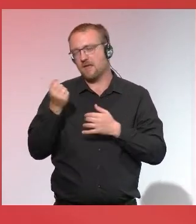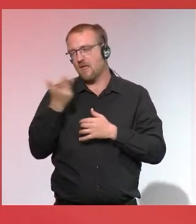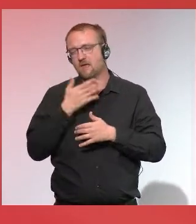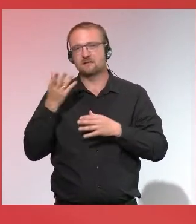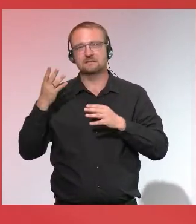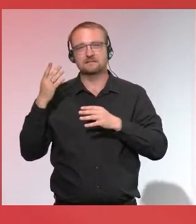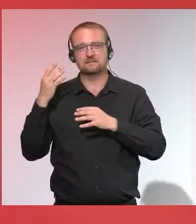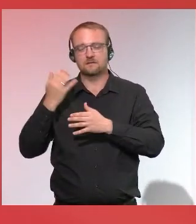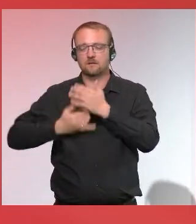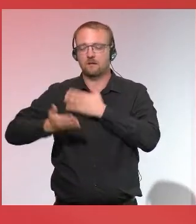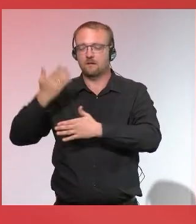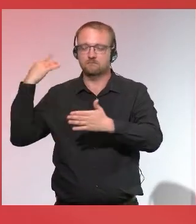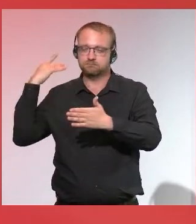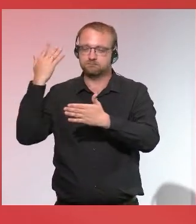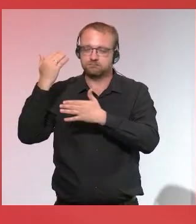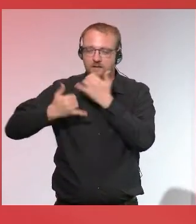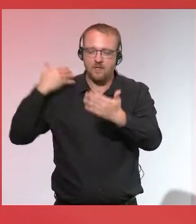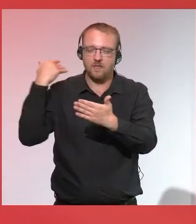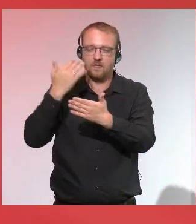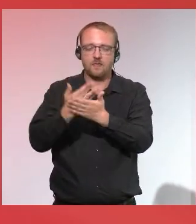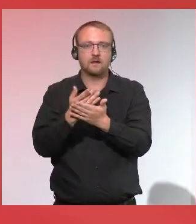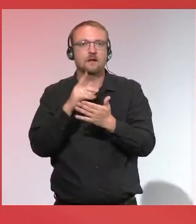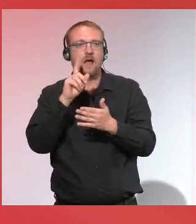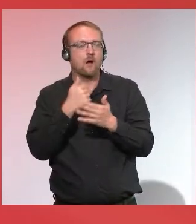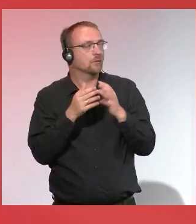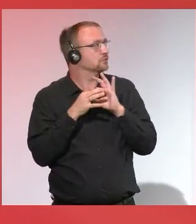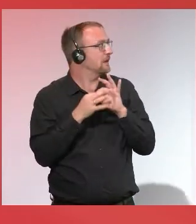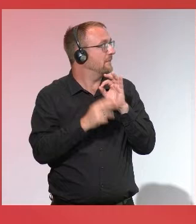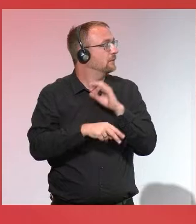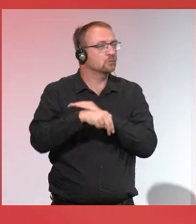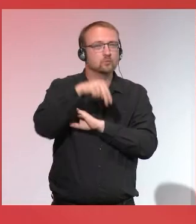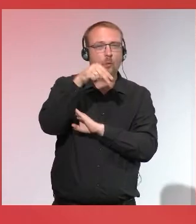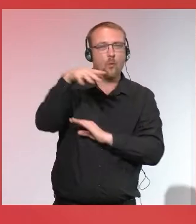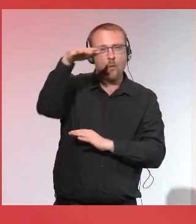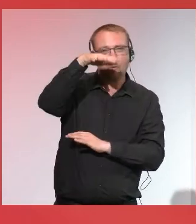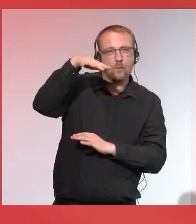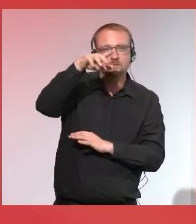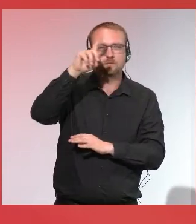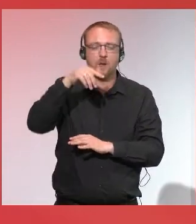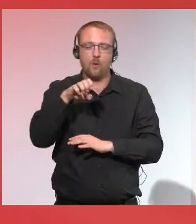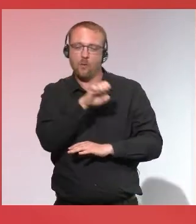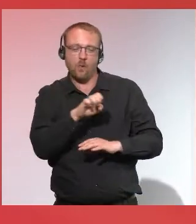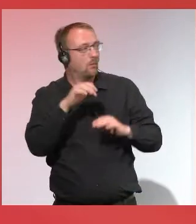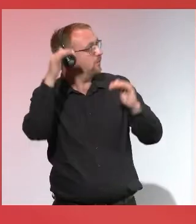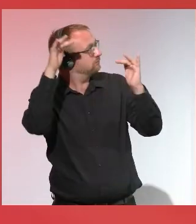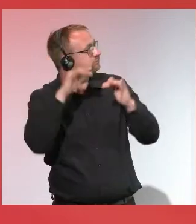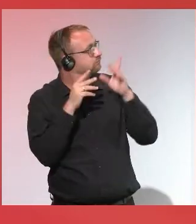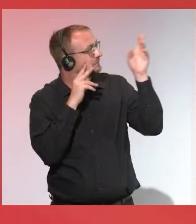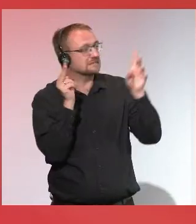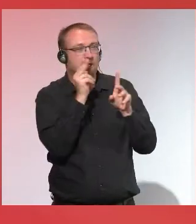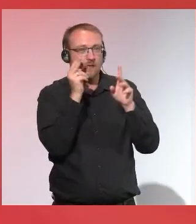the Arctic, and as you can see, over Europe. And at the moment, the global average warming